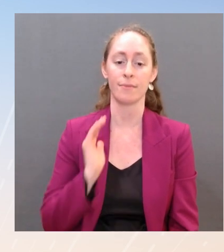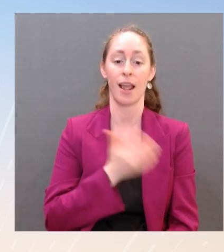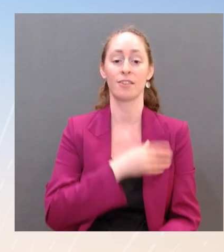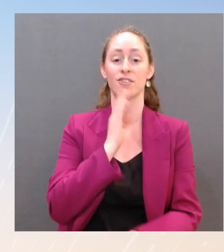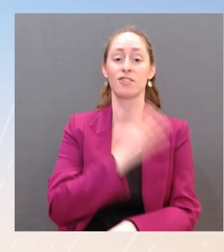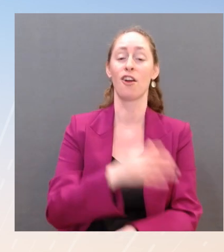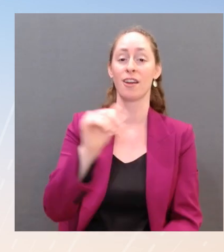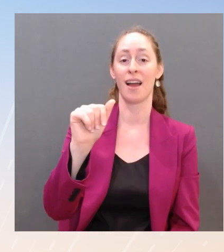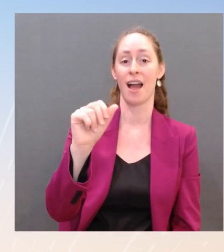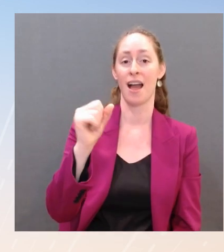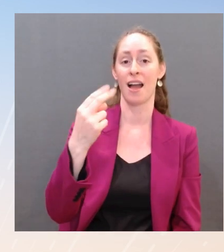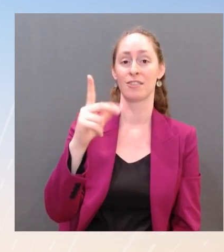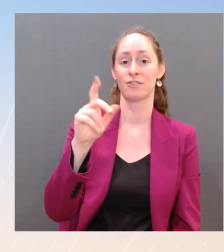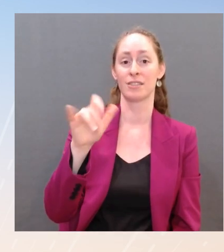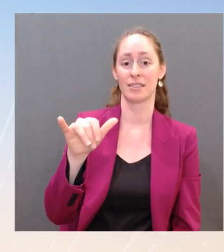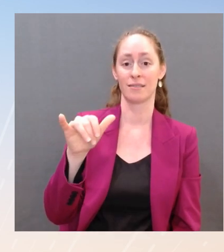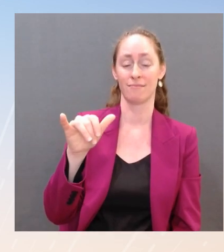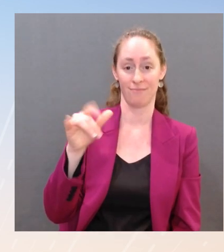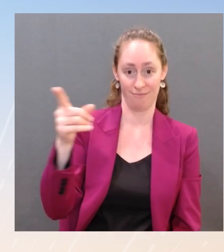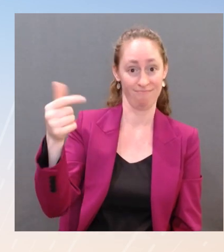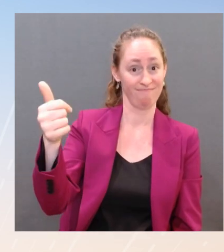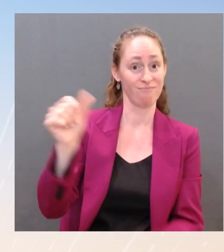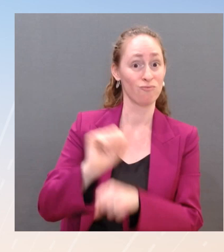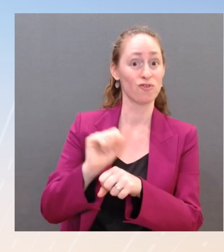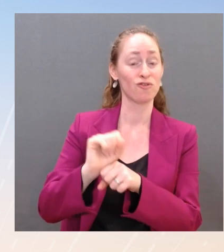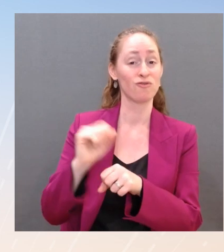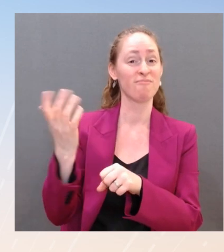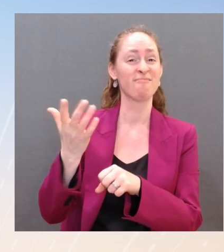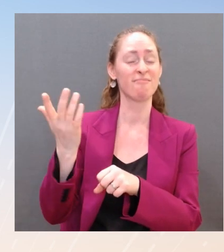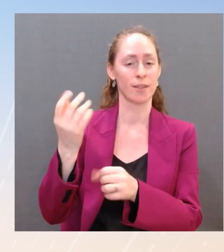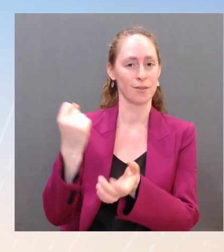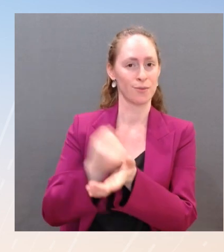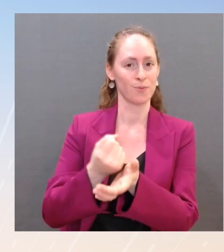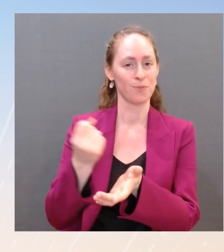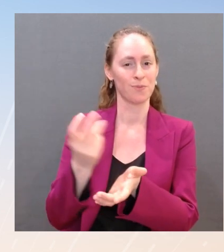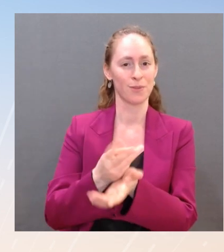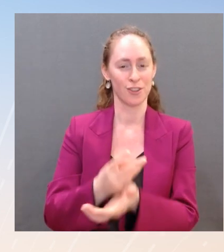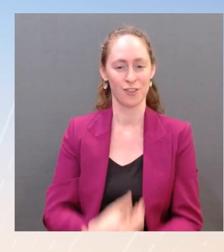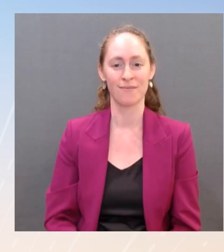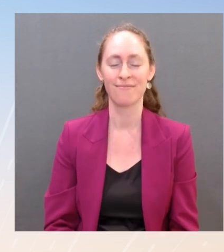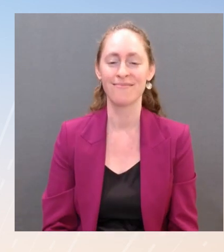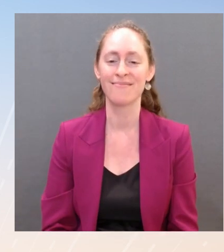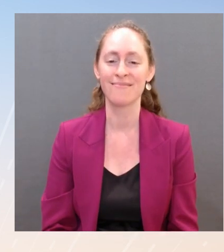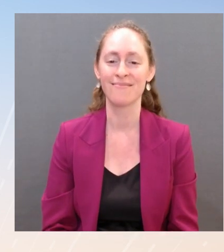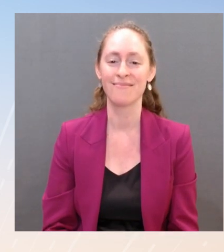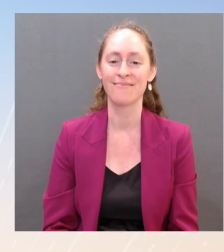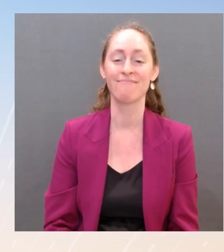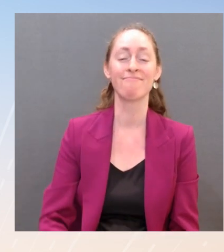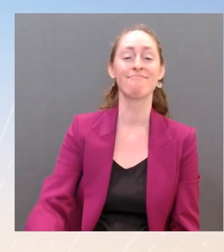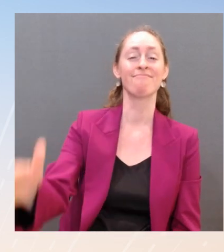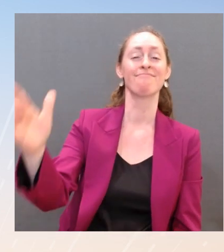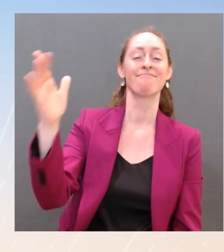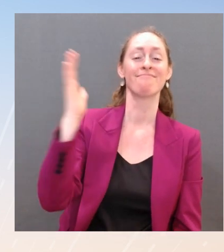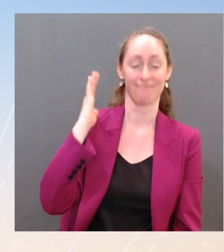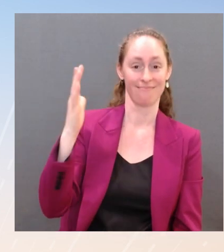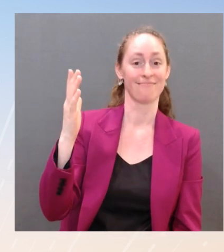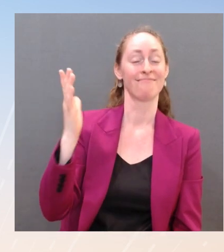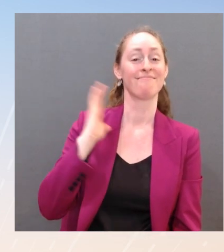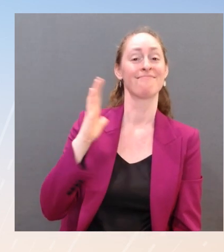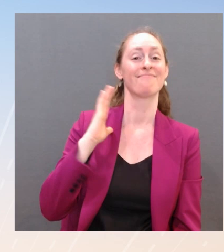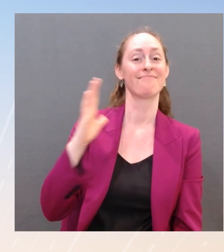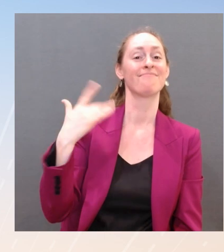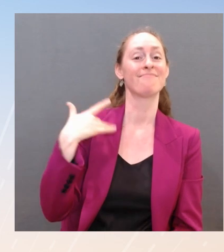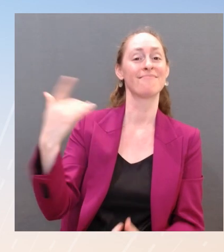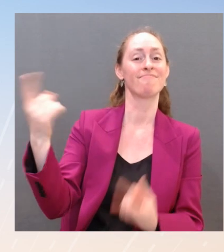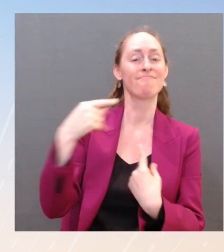she used to come home every day when we all lived together. And tell us about her, the challenges, about the